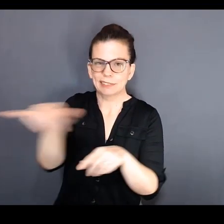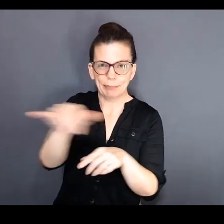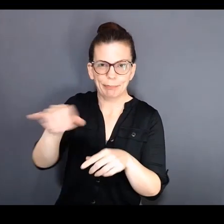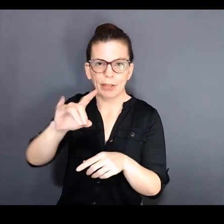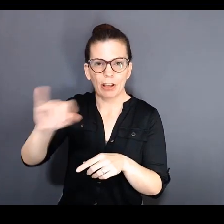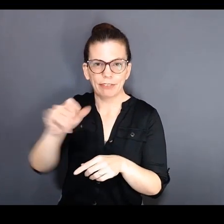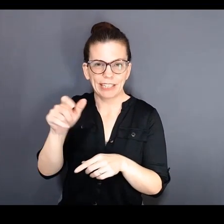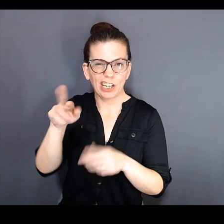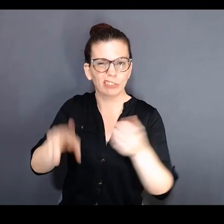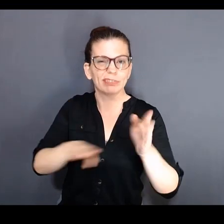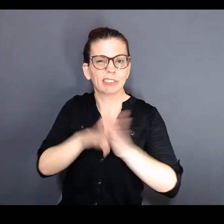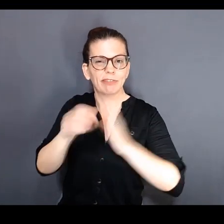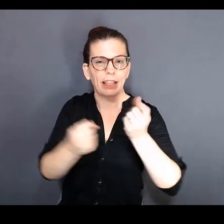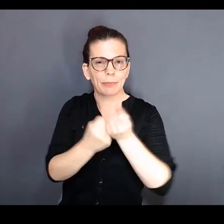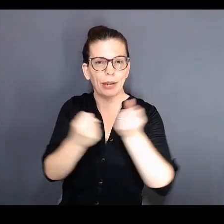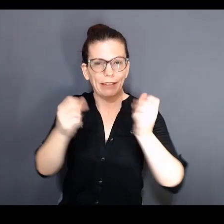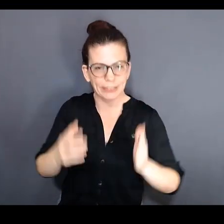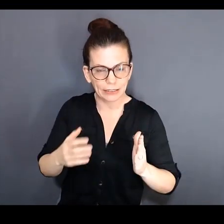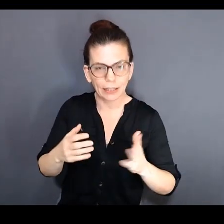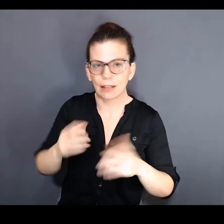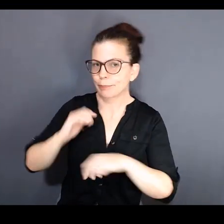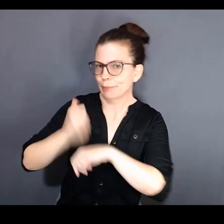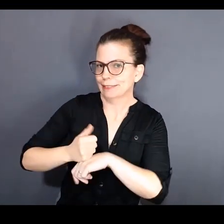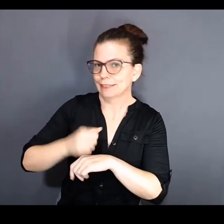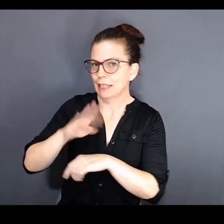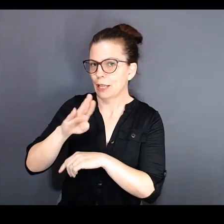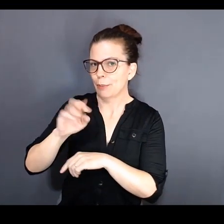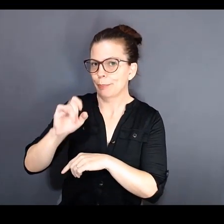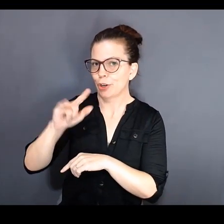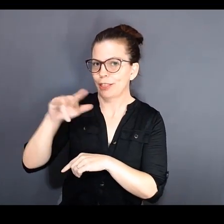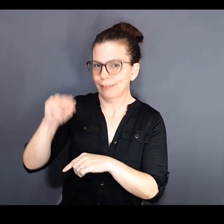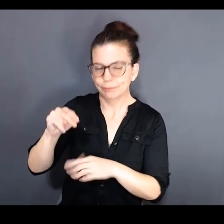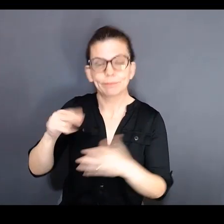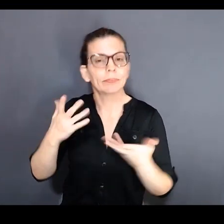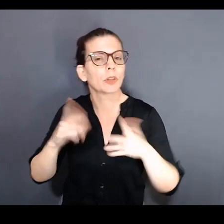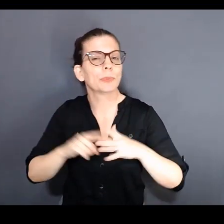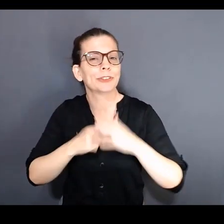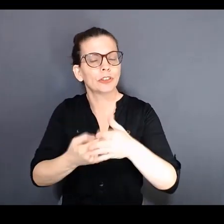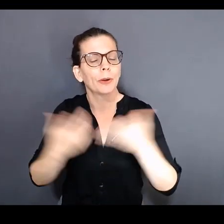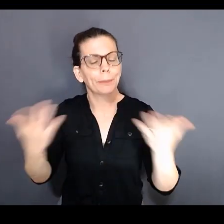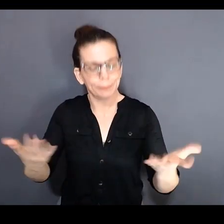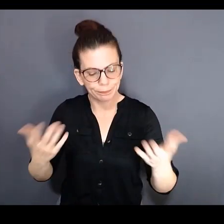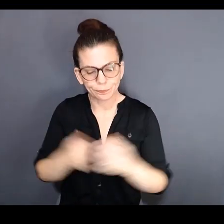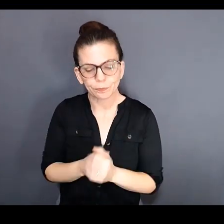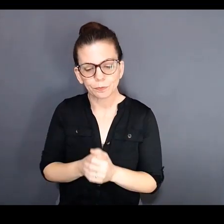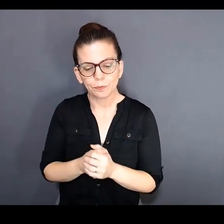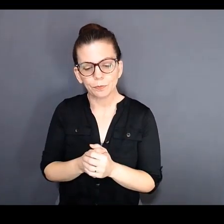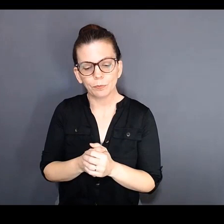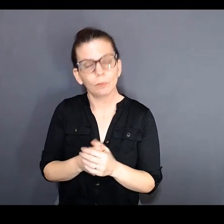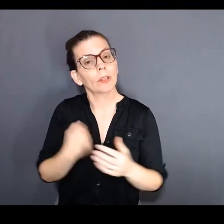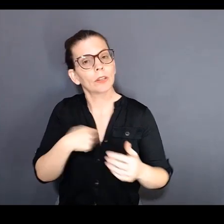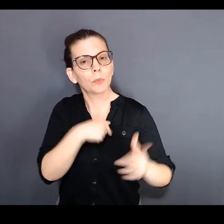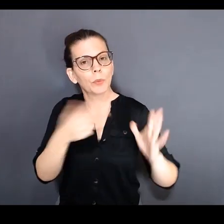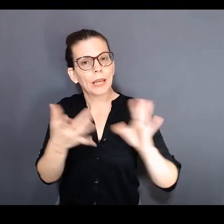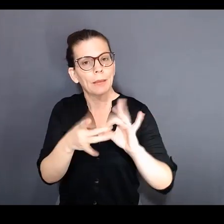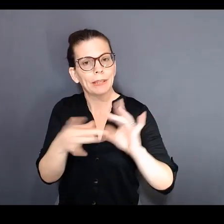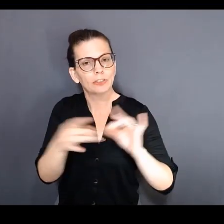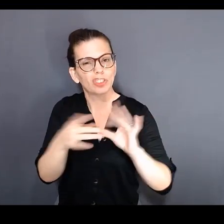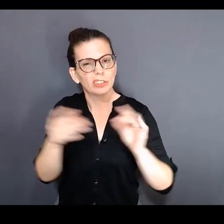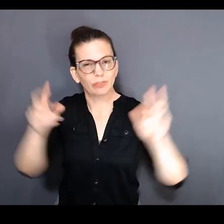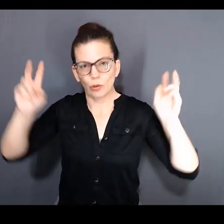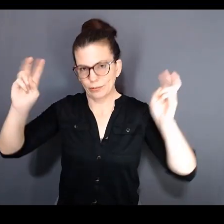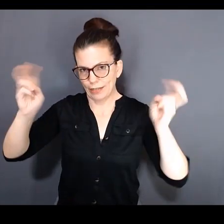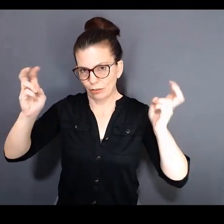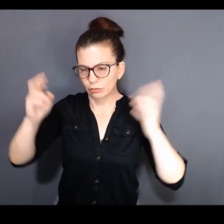Javier. I'm based in Berlin, Germany. And let's start. Let's talk about this entire thing. So, we